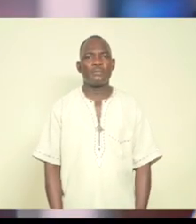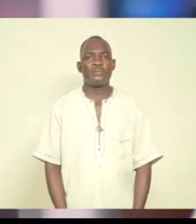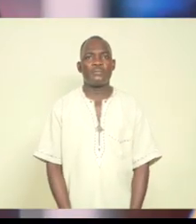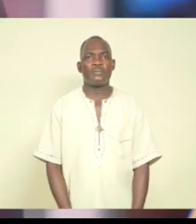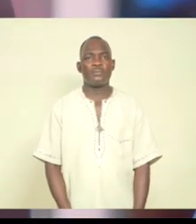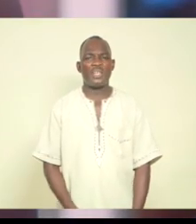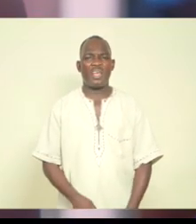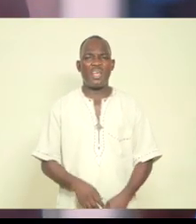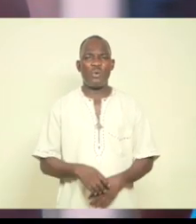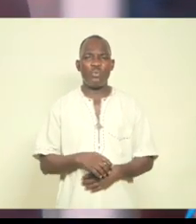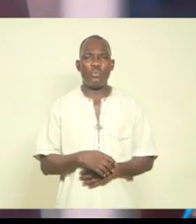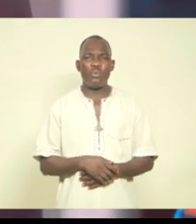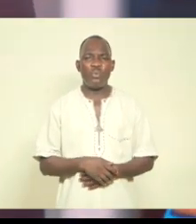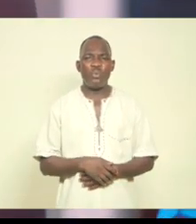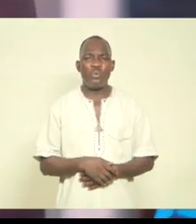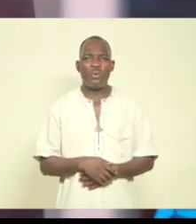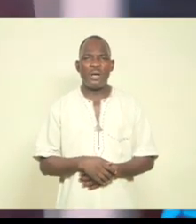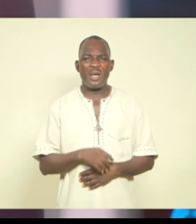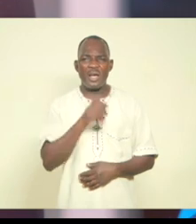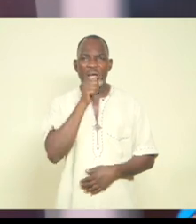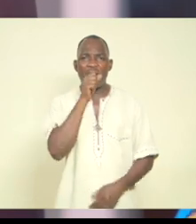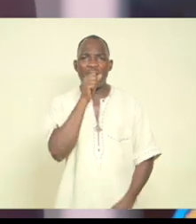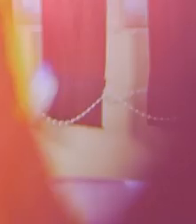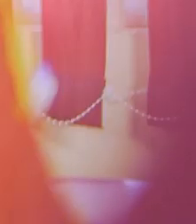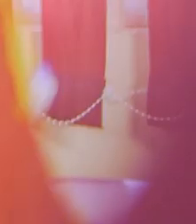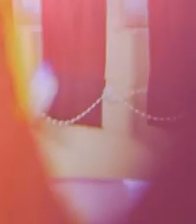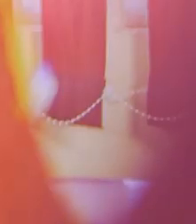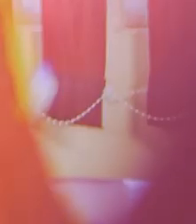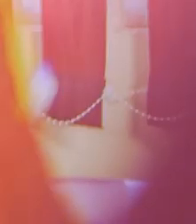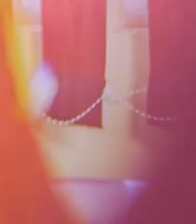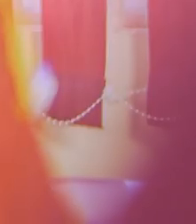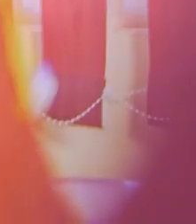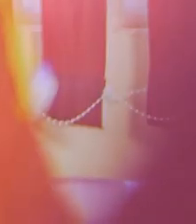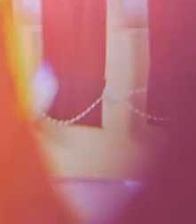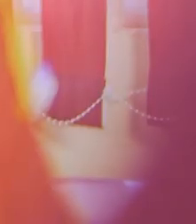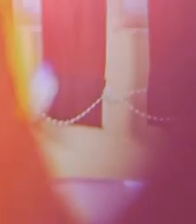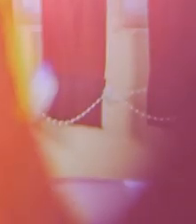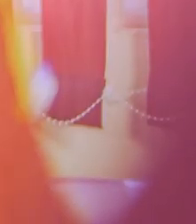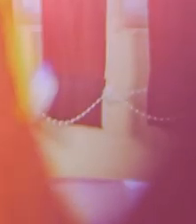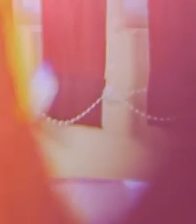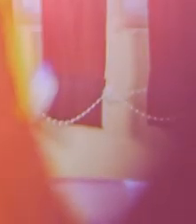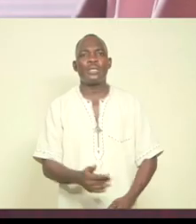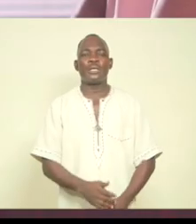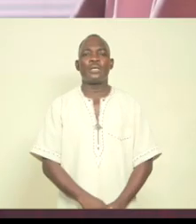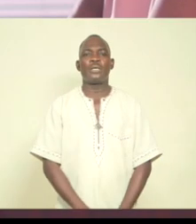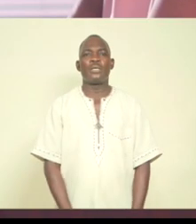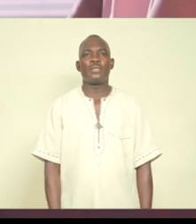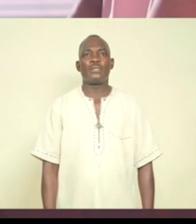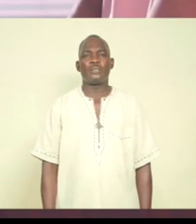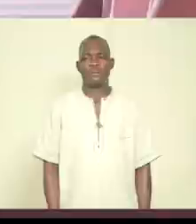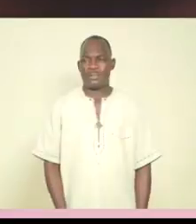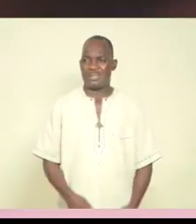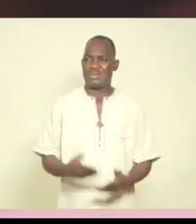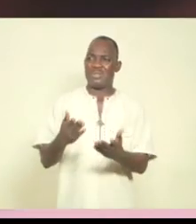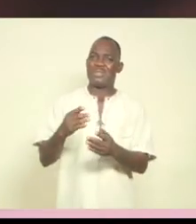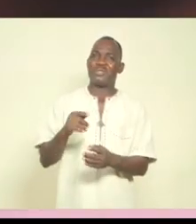do not even know that hitting their child and causing them to have bruises and all of that sort is wrong. They feel like, I have given birth to